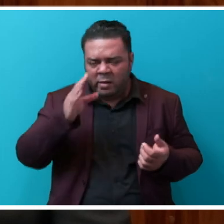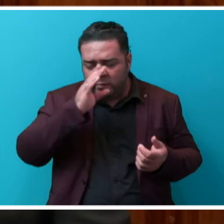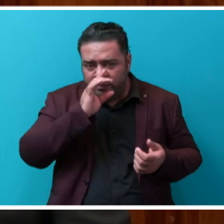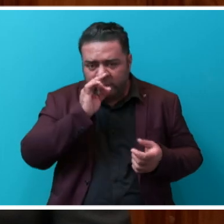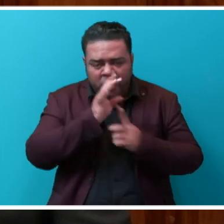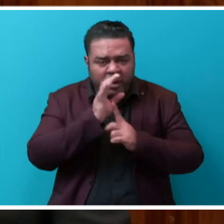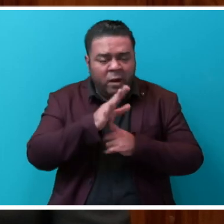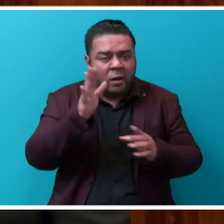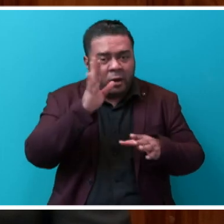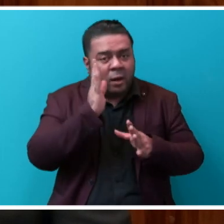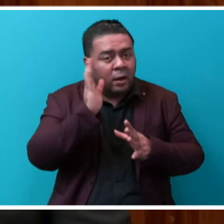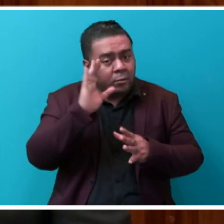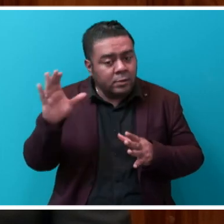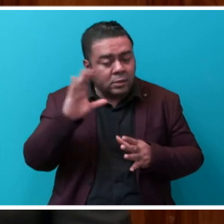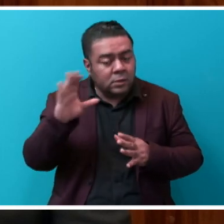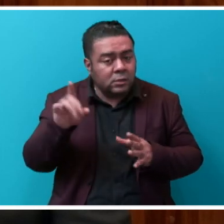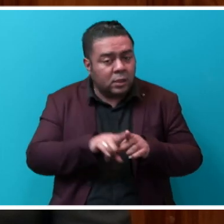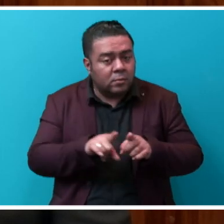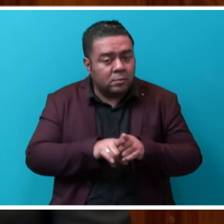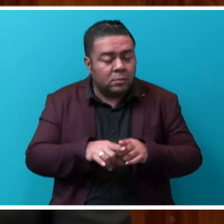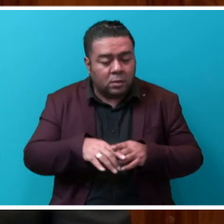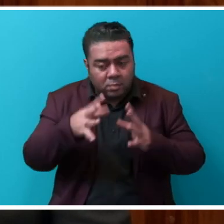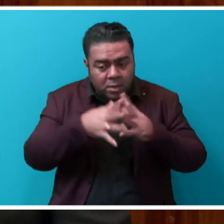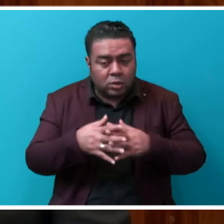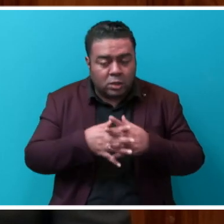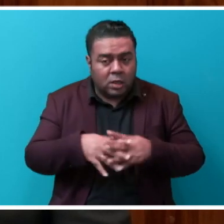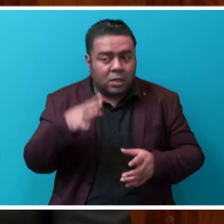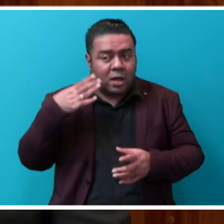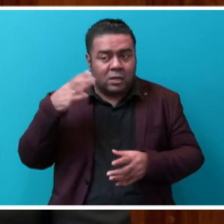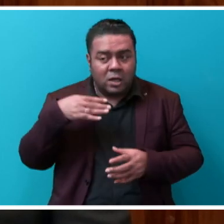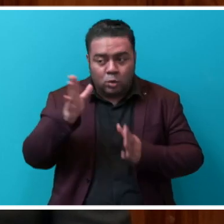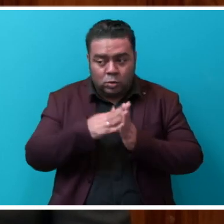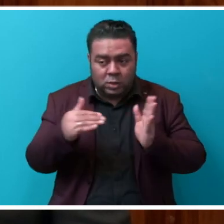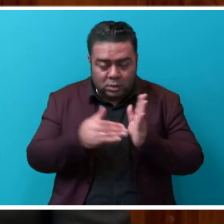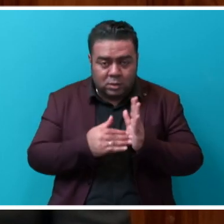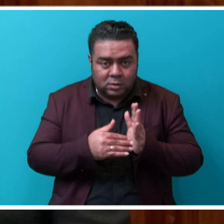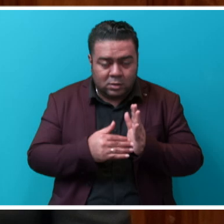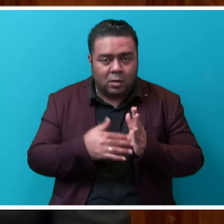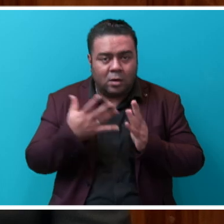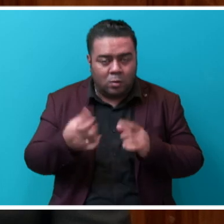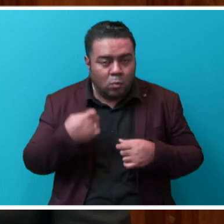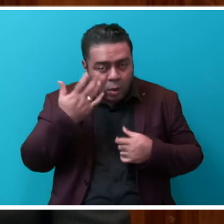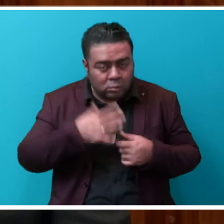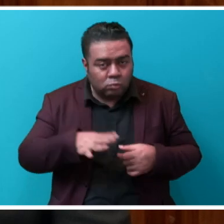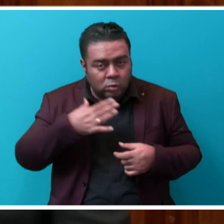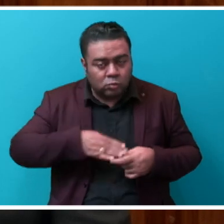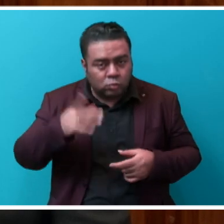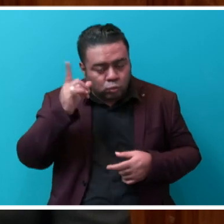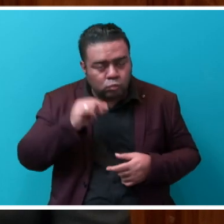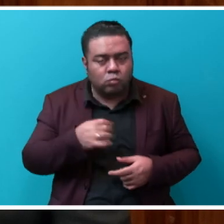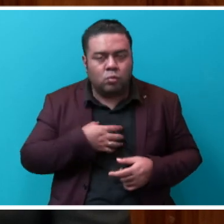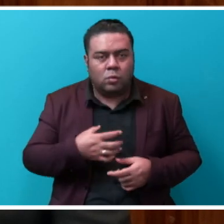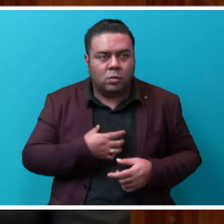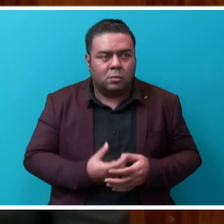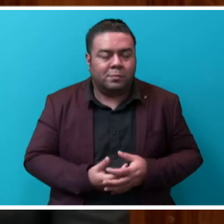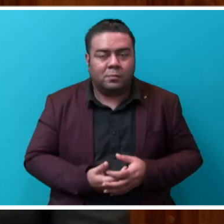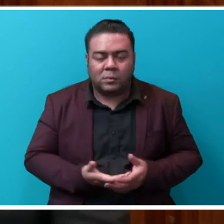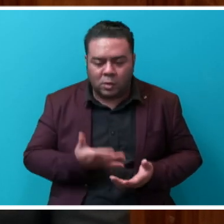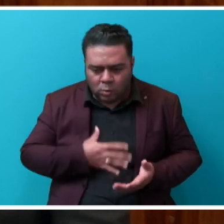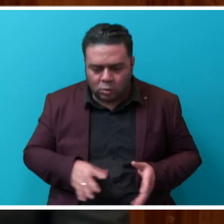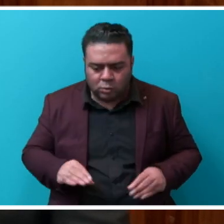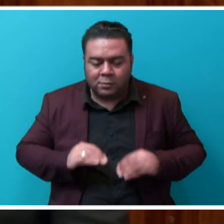United States, Canada, Australia, and New Zealand, are eager to do more. They want to invest in